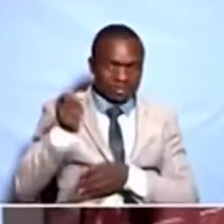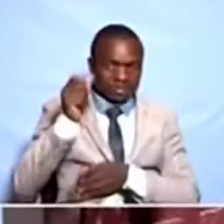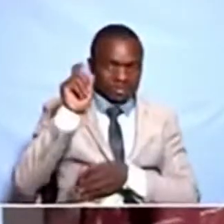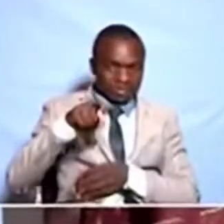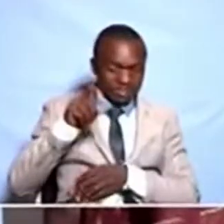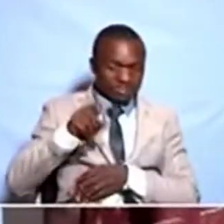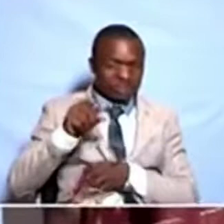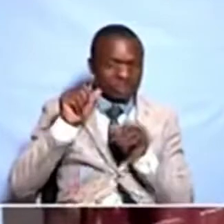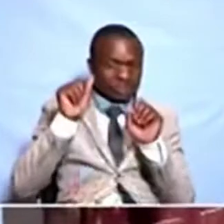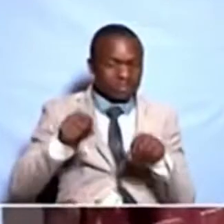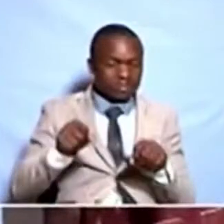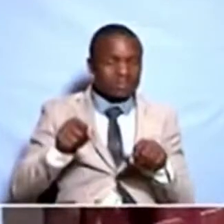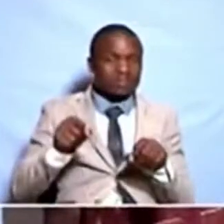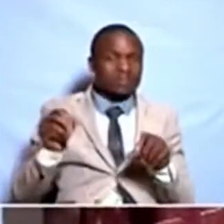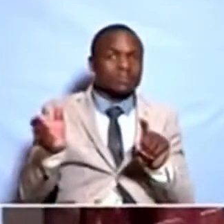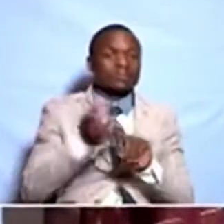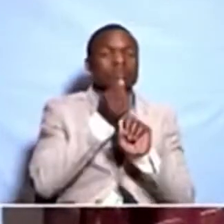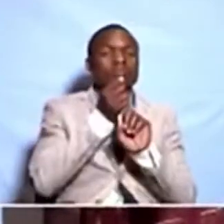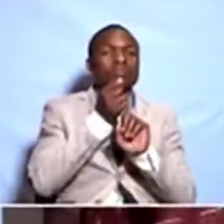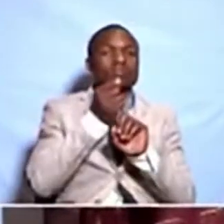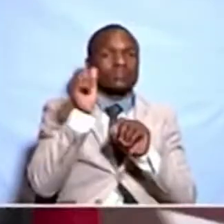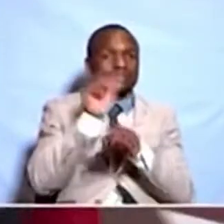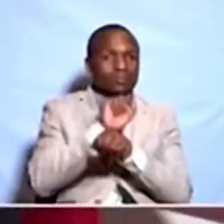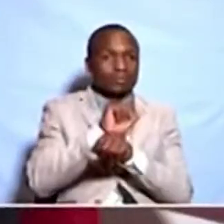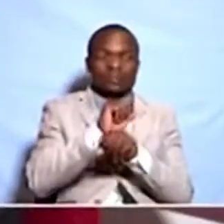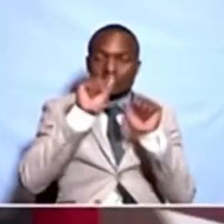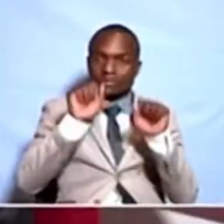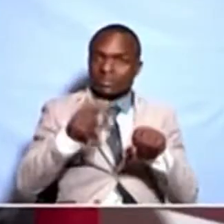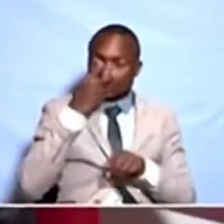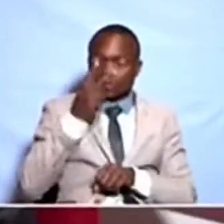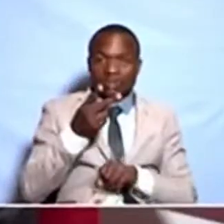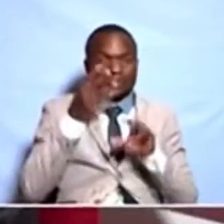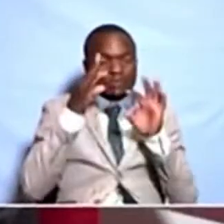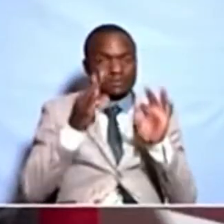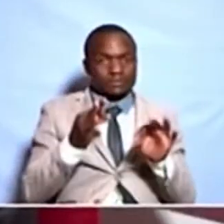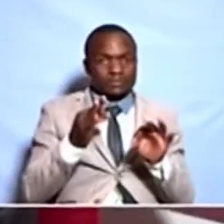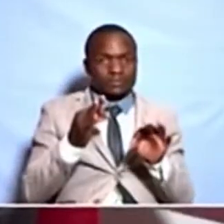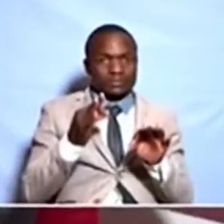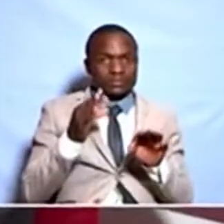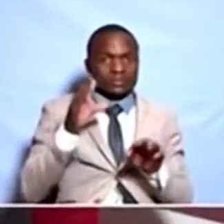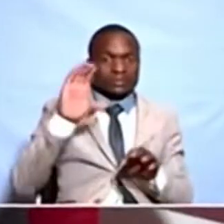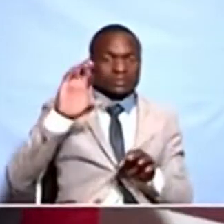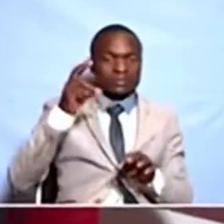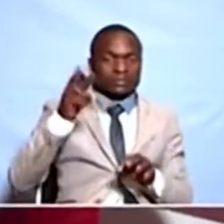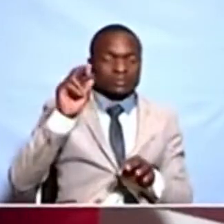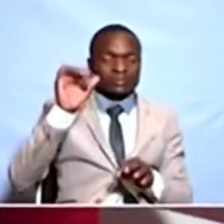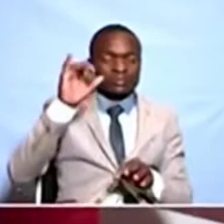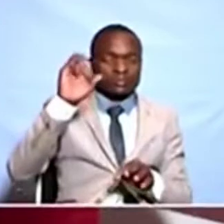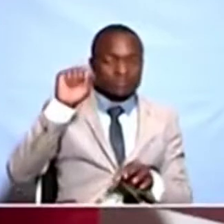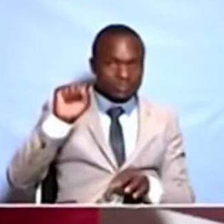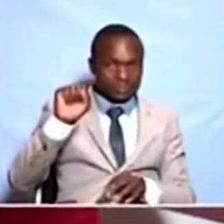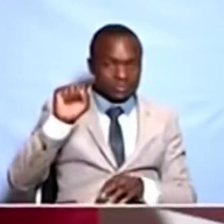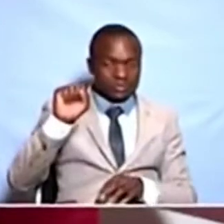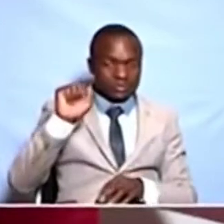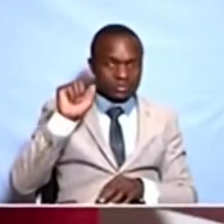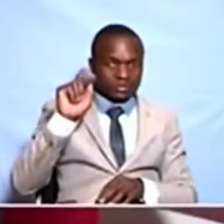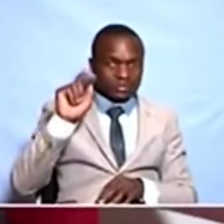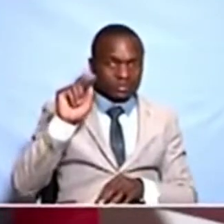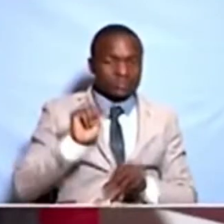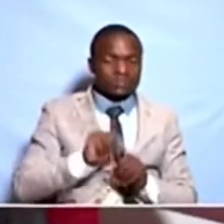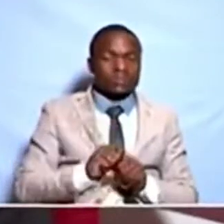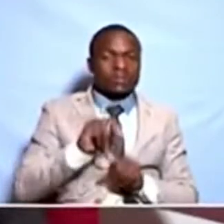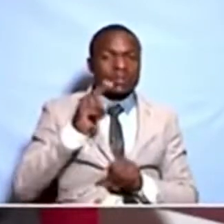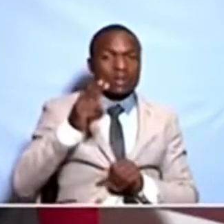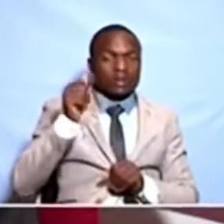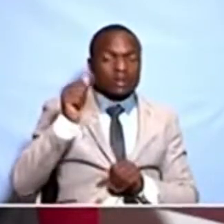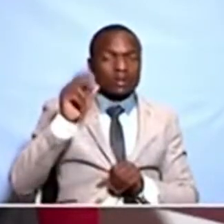even impound the motor vehicle. All right. Okay, let's see if we can. This is Mr. Chris K. Tamtili.